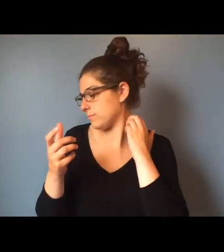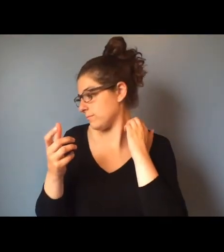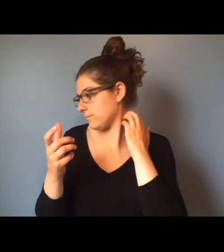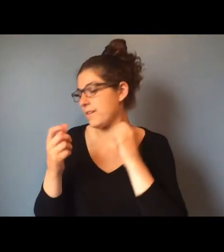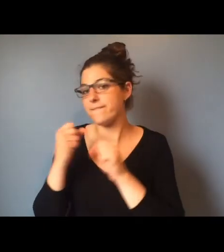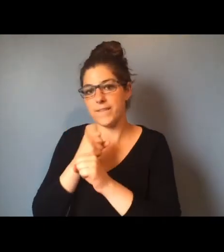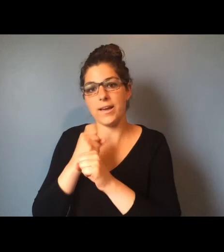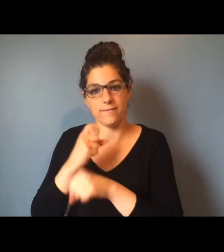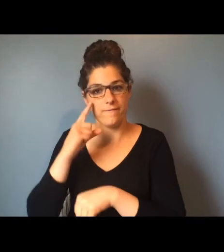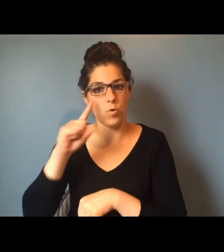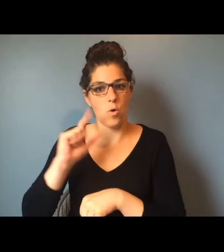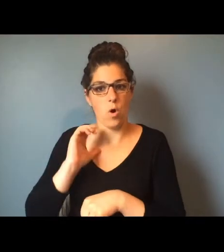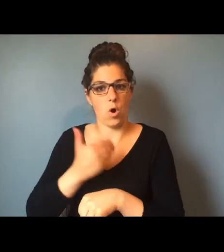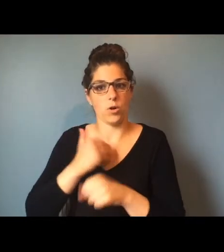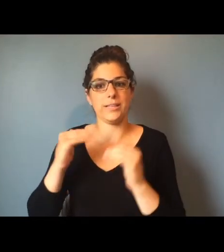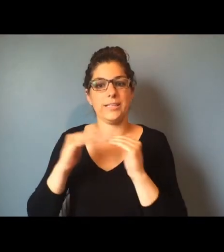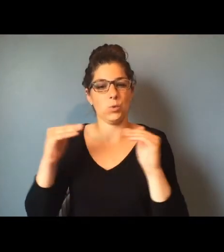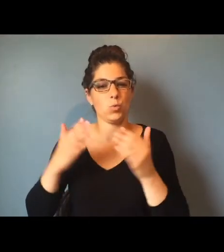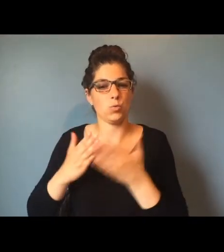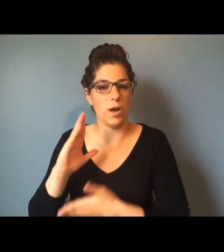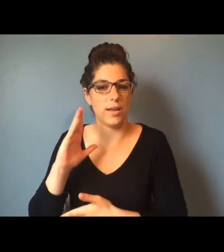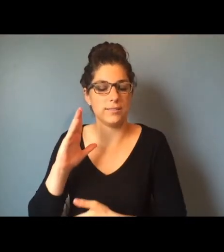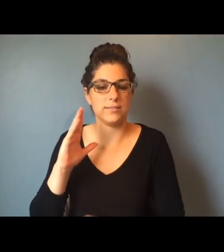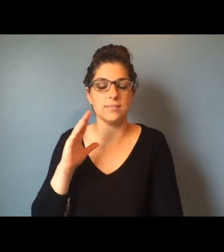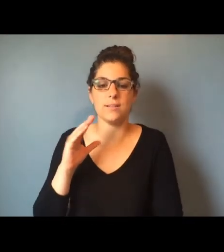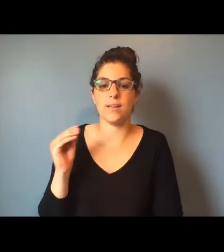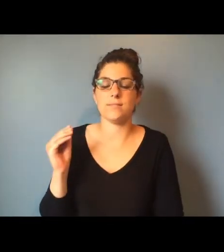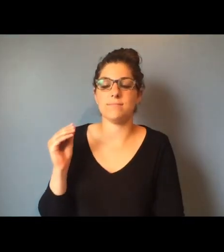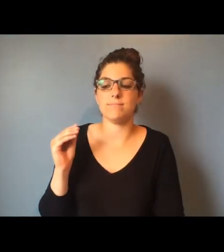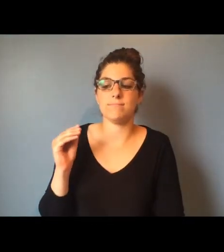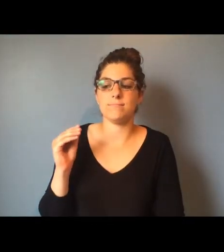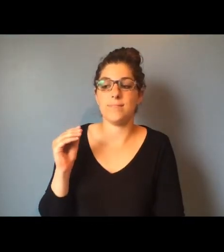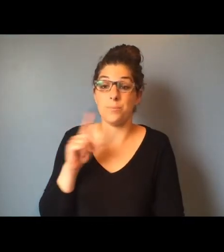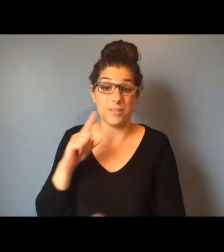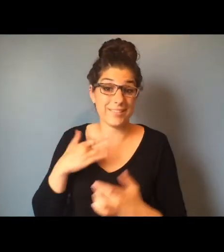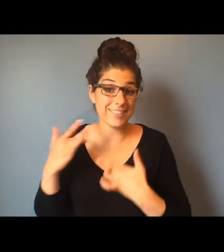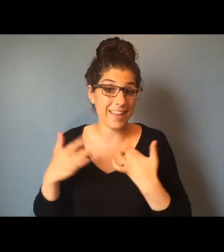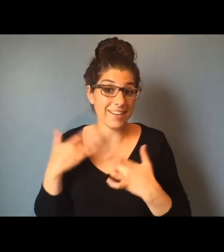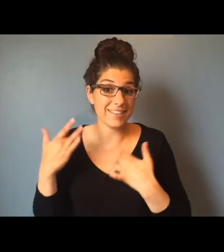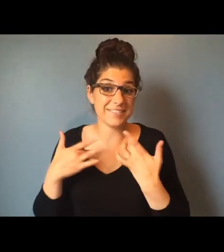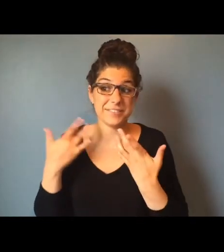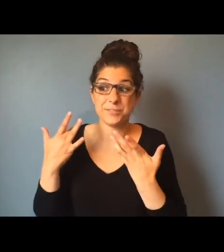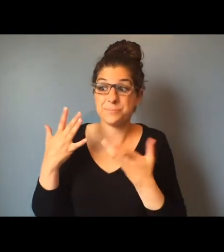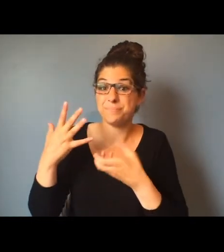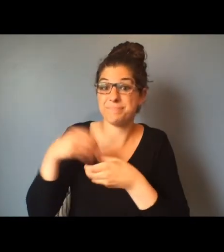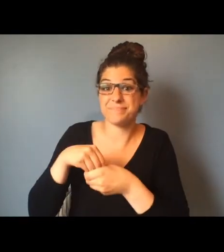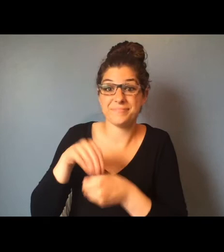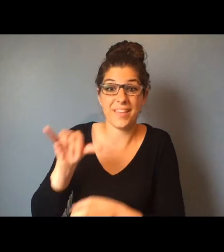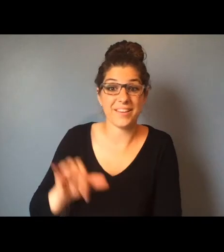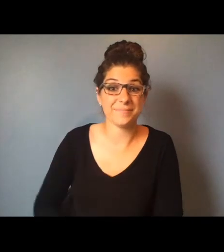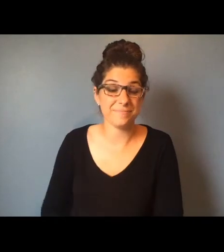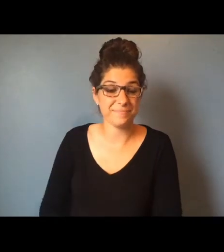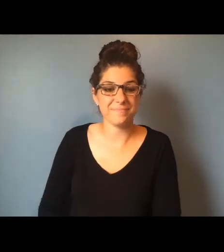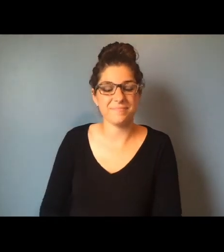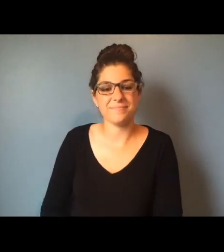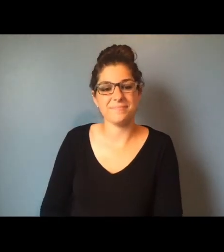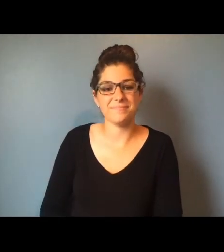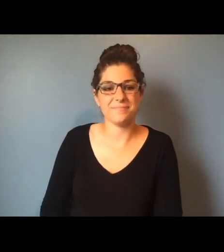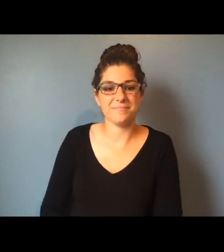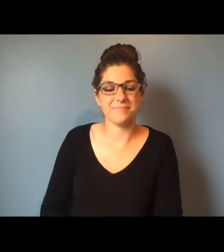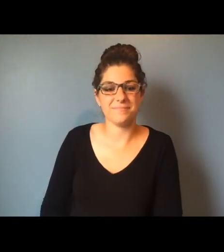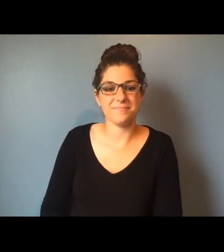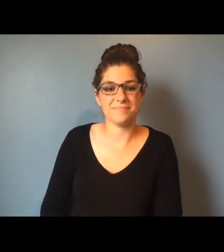fight for our equal rights, and just excited to kind of be a part of it.